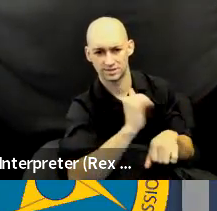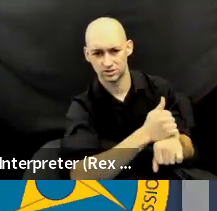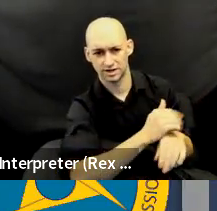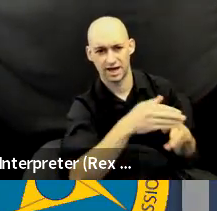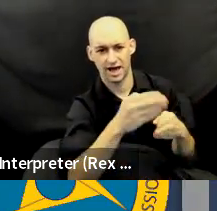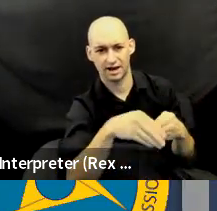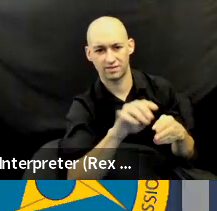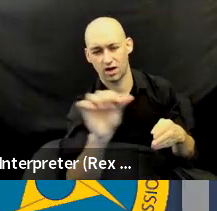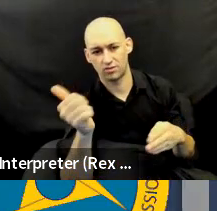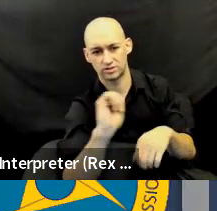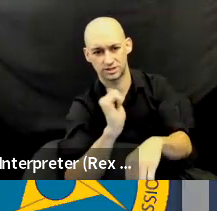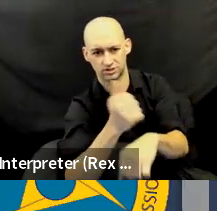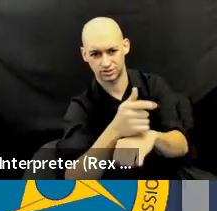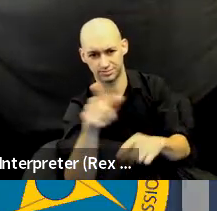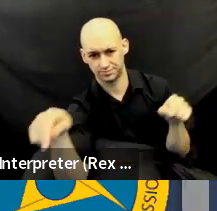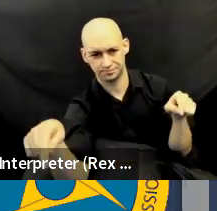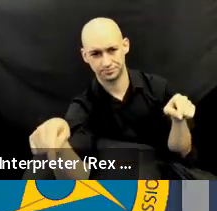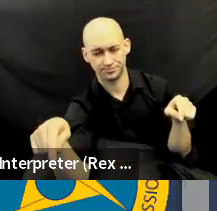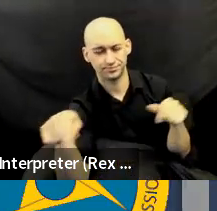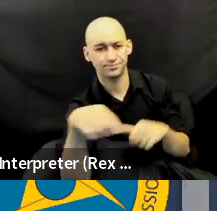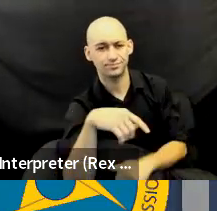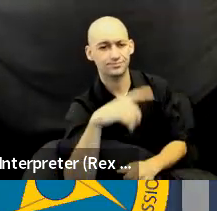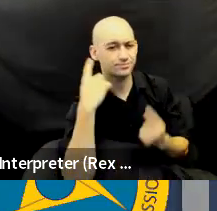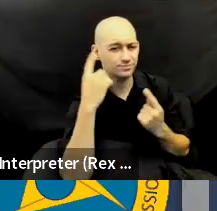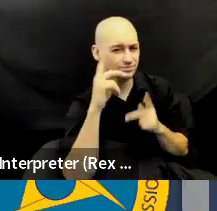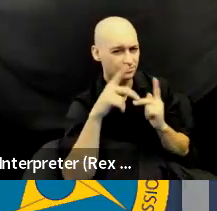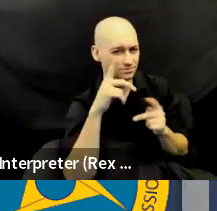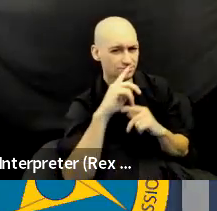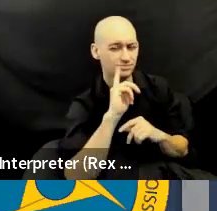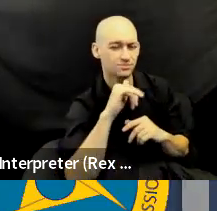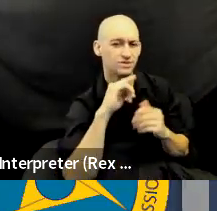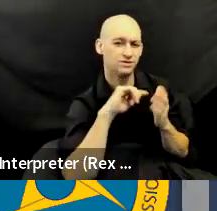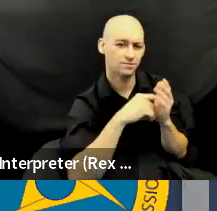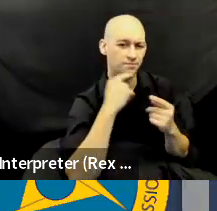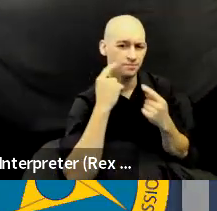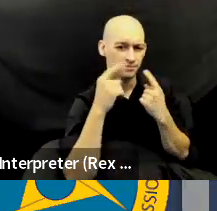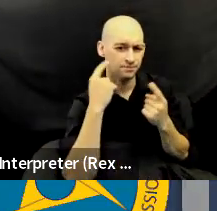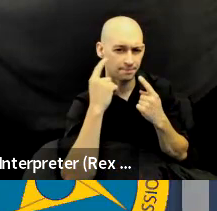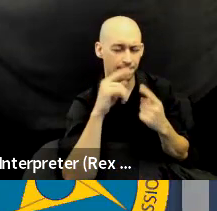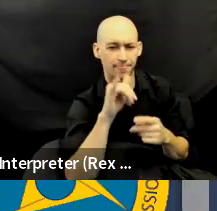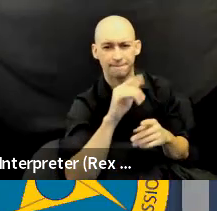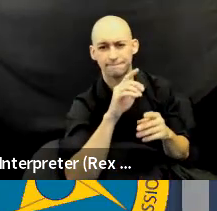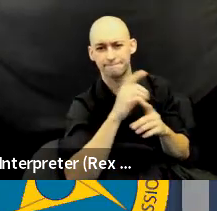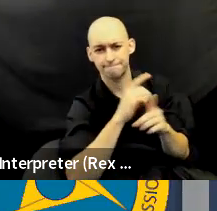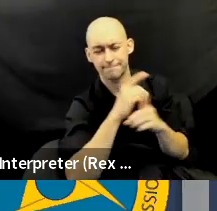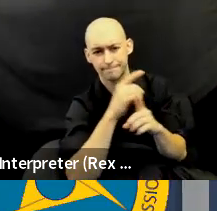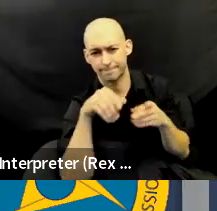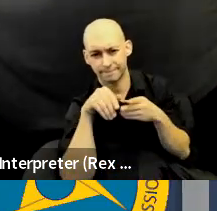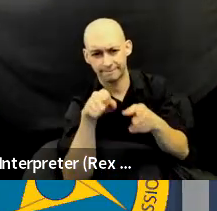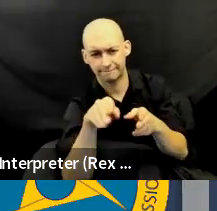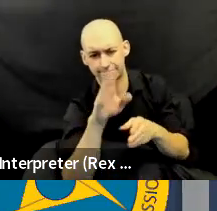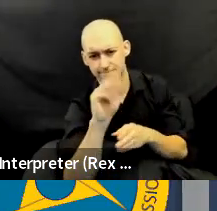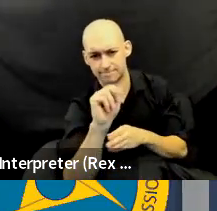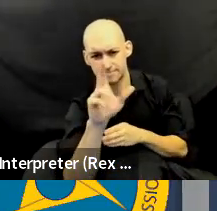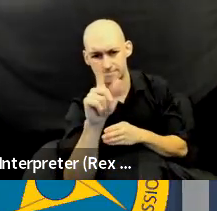another. And I think people really started to see that multimodal capability. A lot